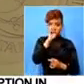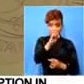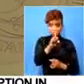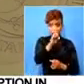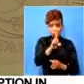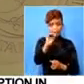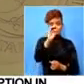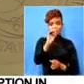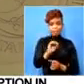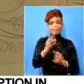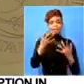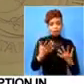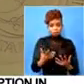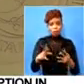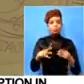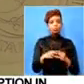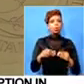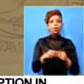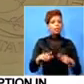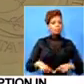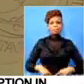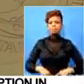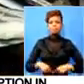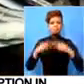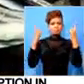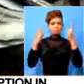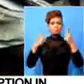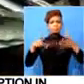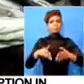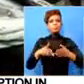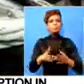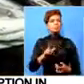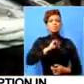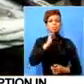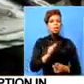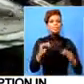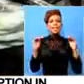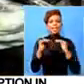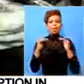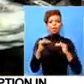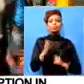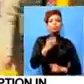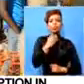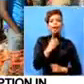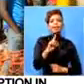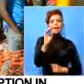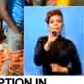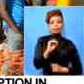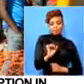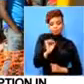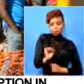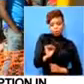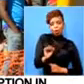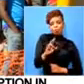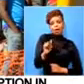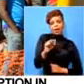a dollar is completely not the same or is completely not equal to 1% of a rand. You are talking